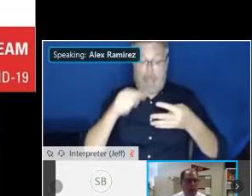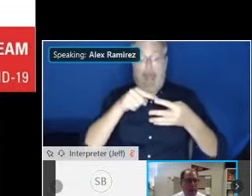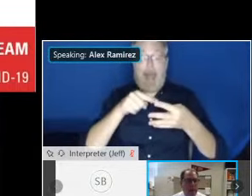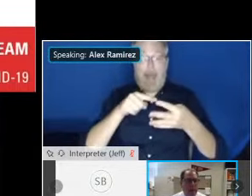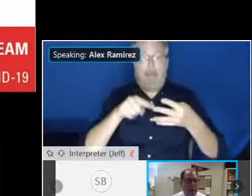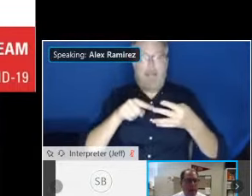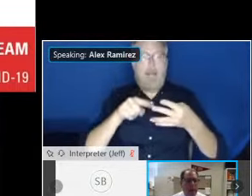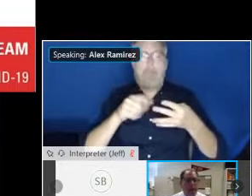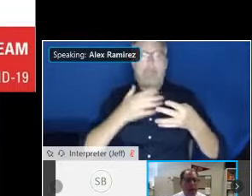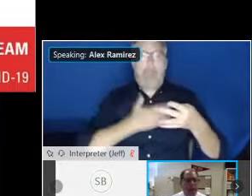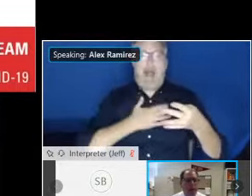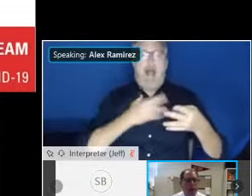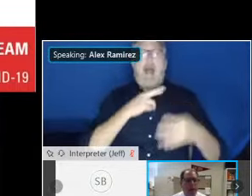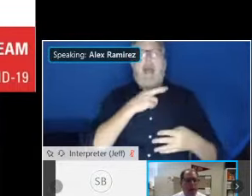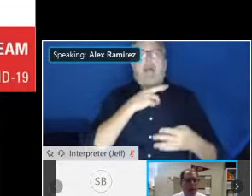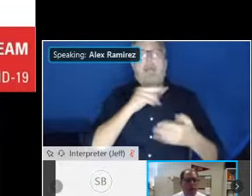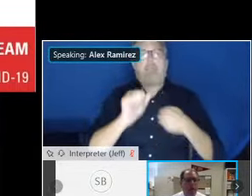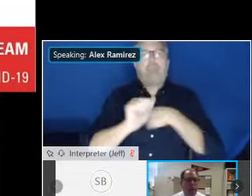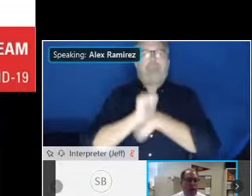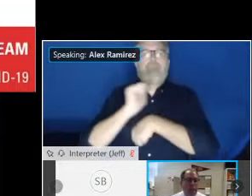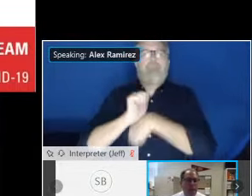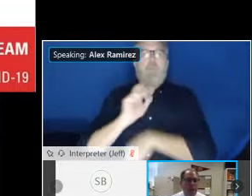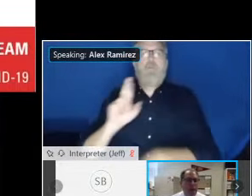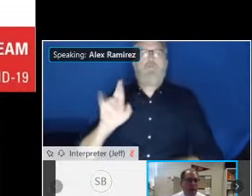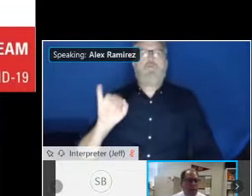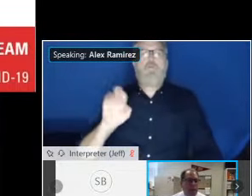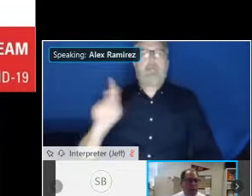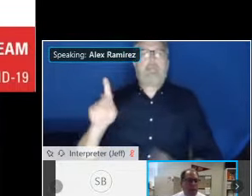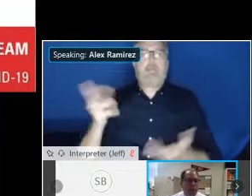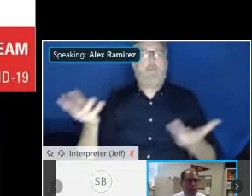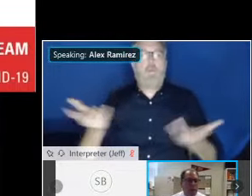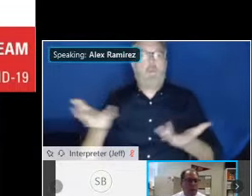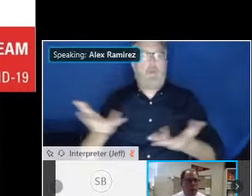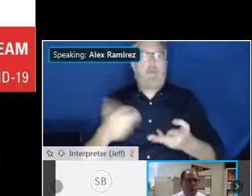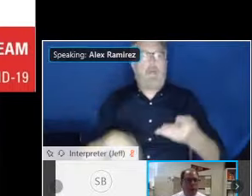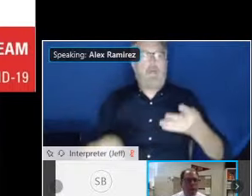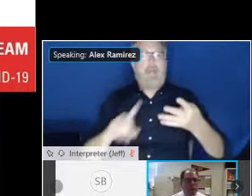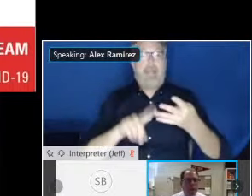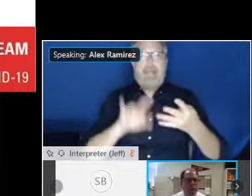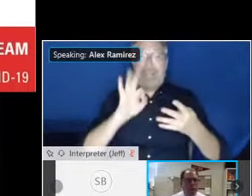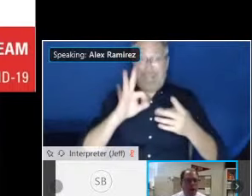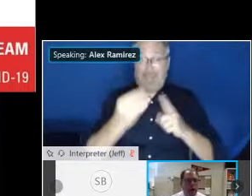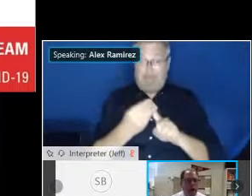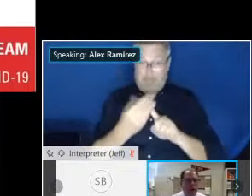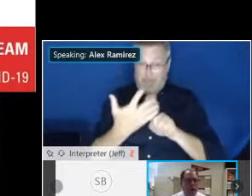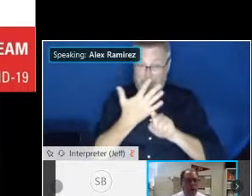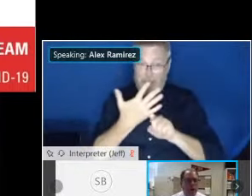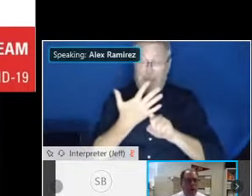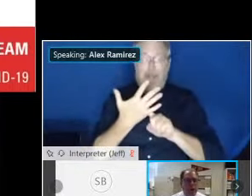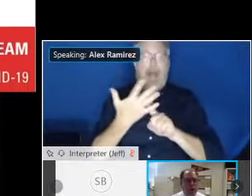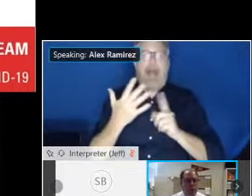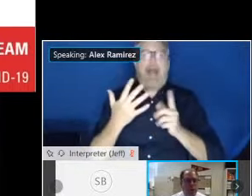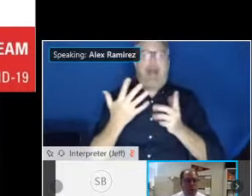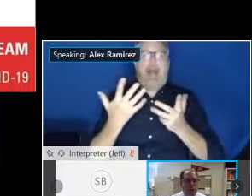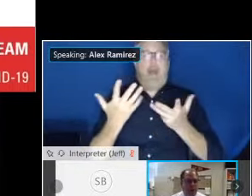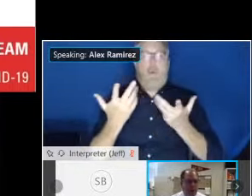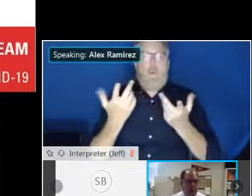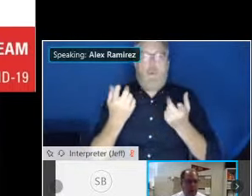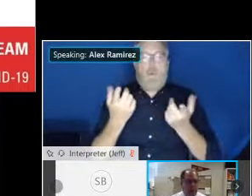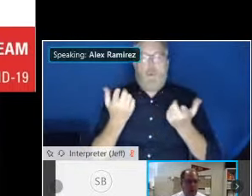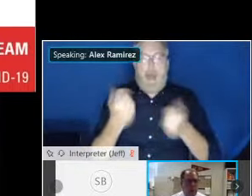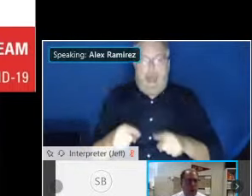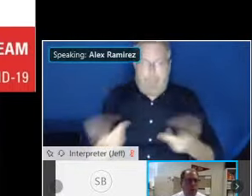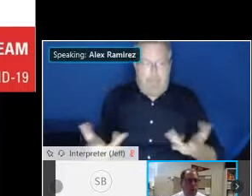are my risks? And then third, what will happen if I really get exposed? And then fourth, how can I prevent or